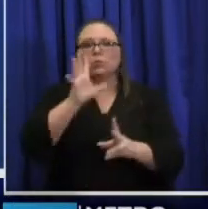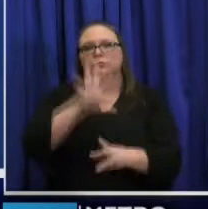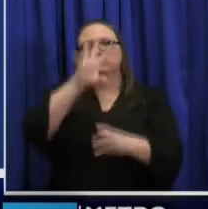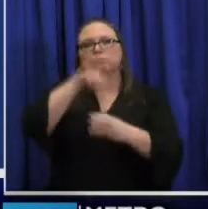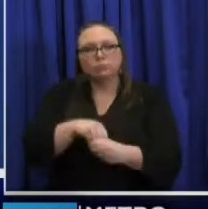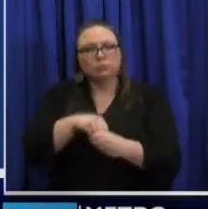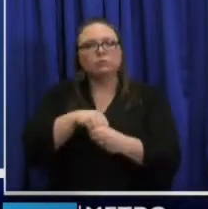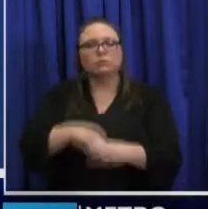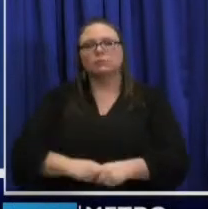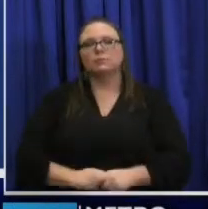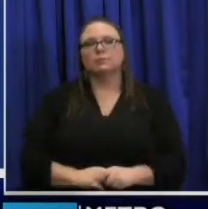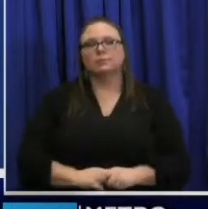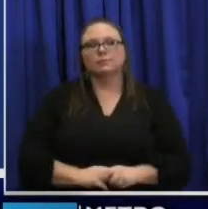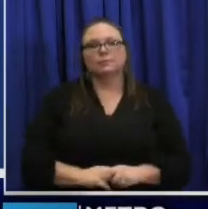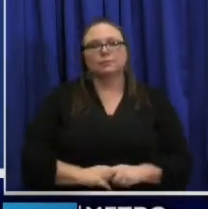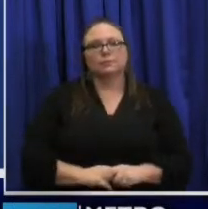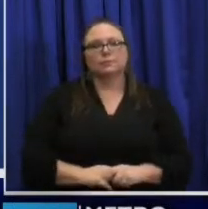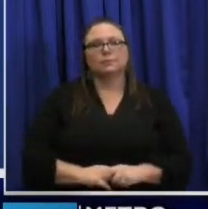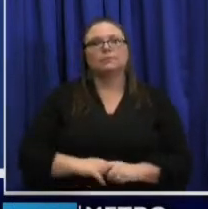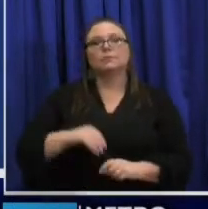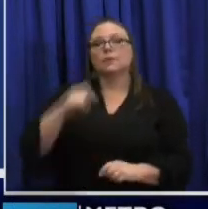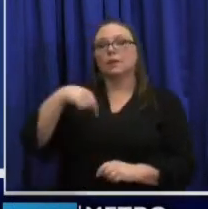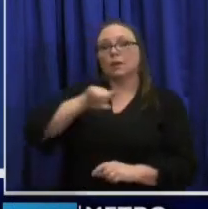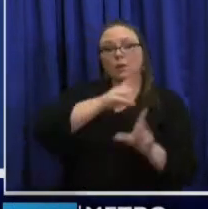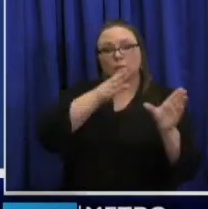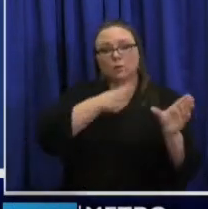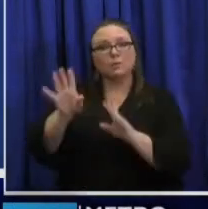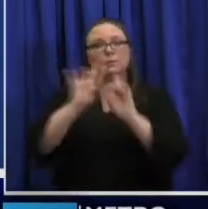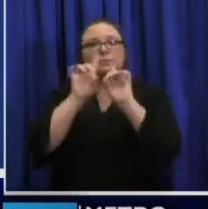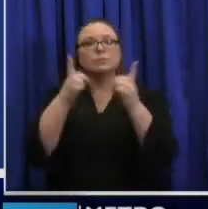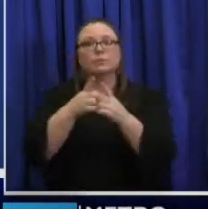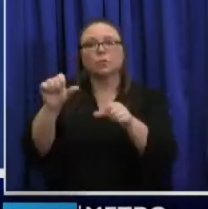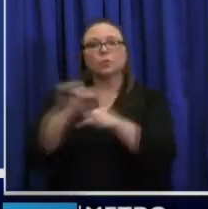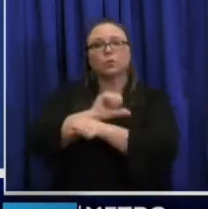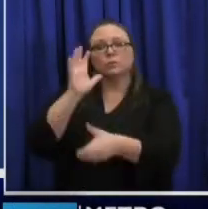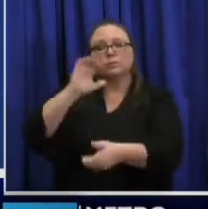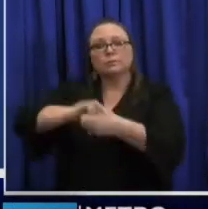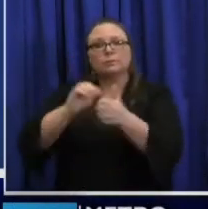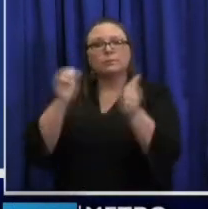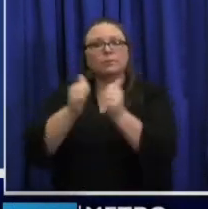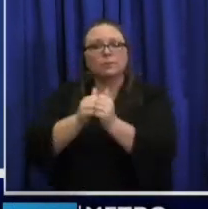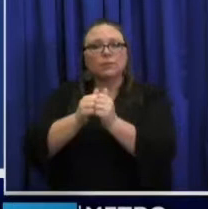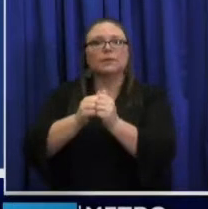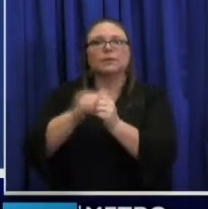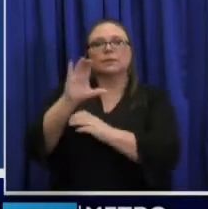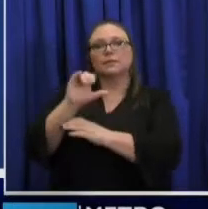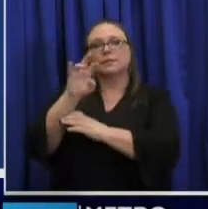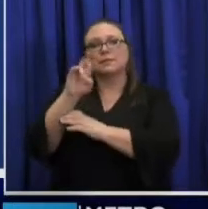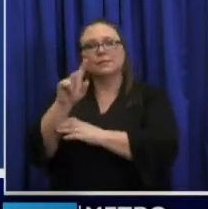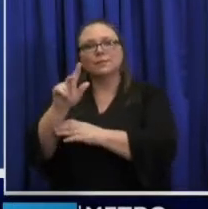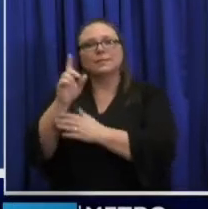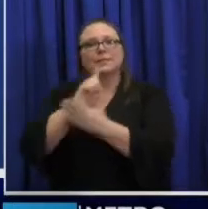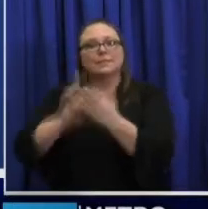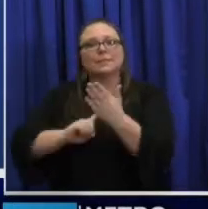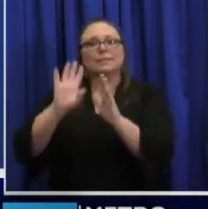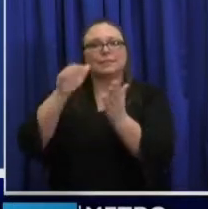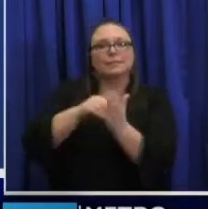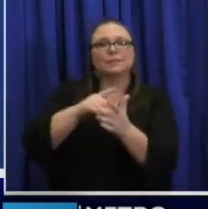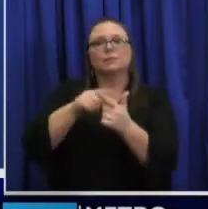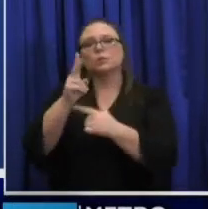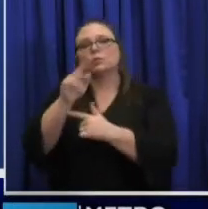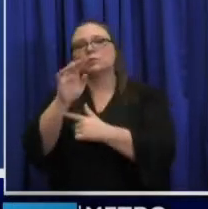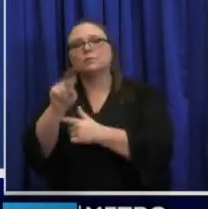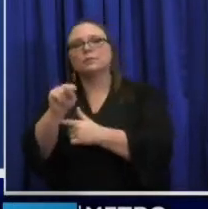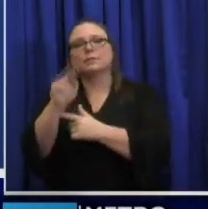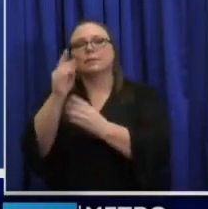in this process. Metro Planning is currently working with the Downtown Partnership, the Civic Design Center, and the Urban Land Institute